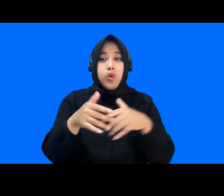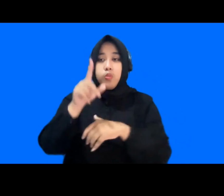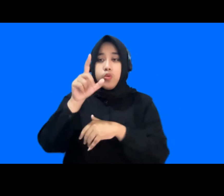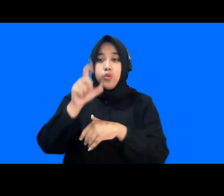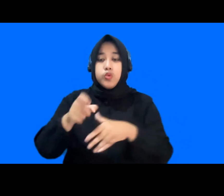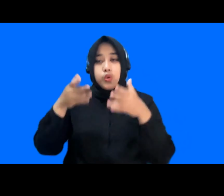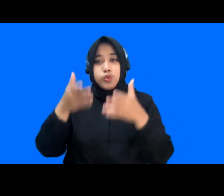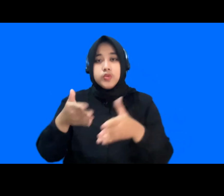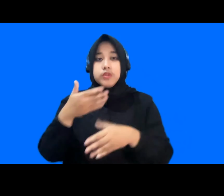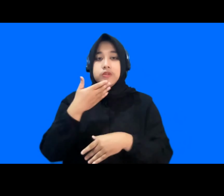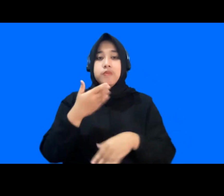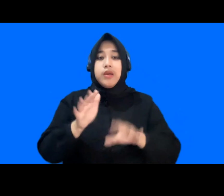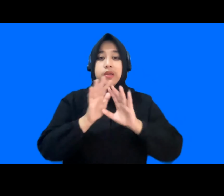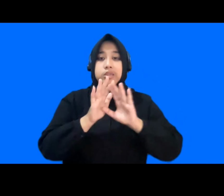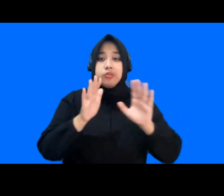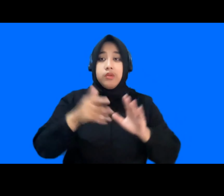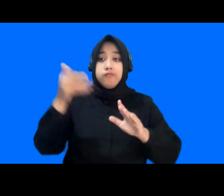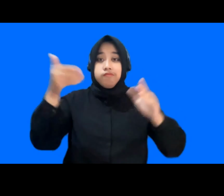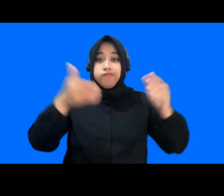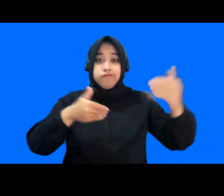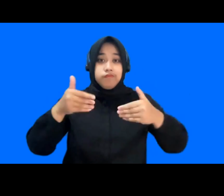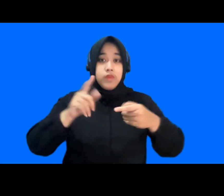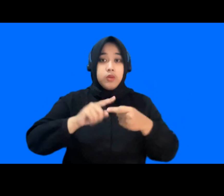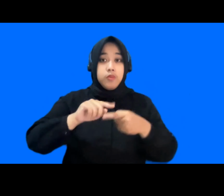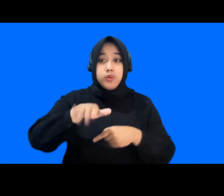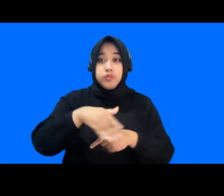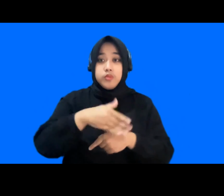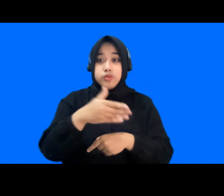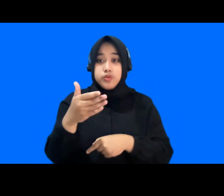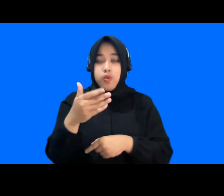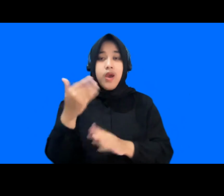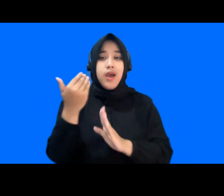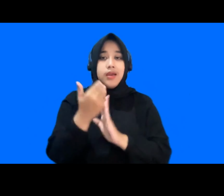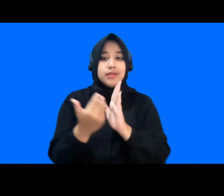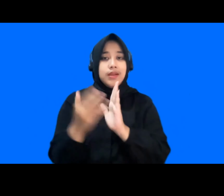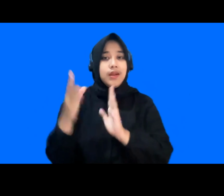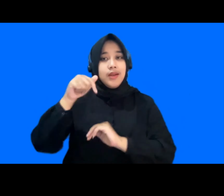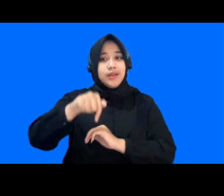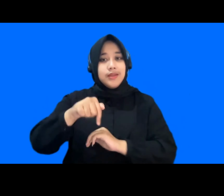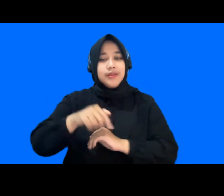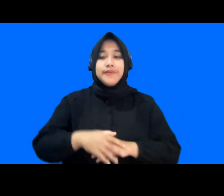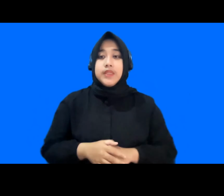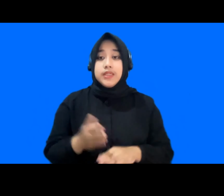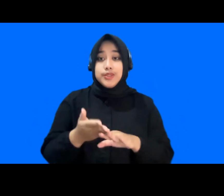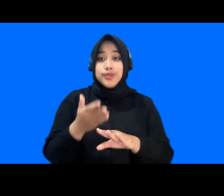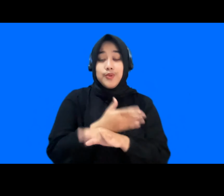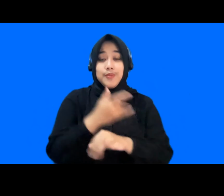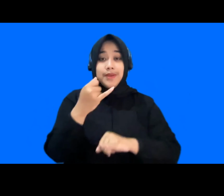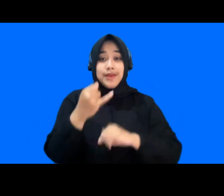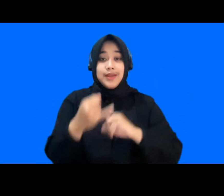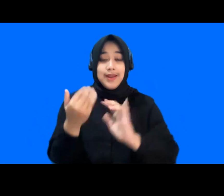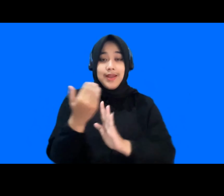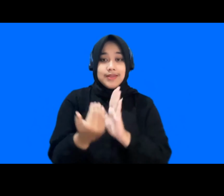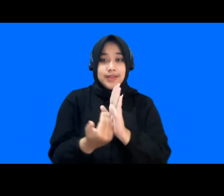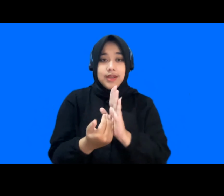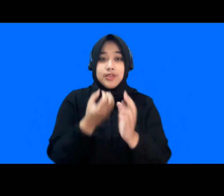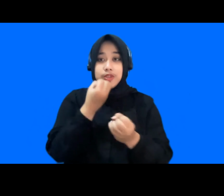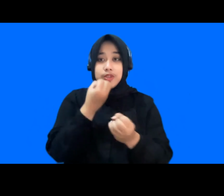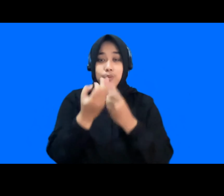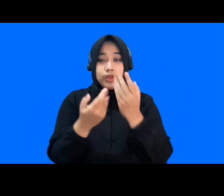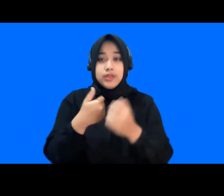inclusive agenda on the city. Before ending my closing remarks, I would like to express my special thanks to the